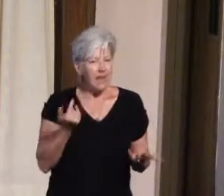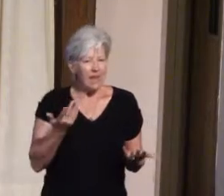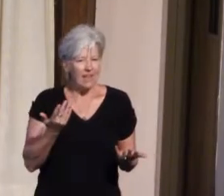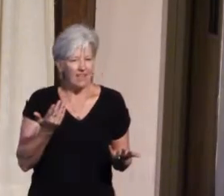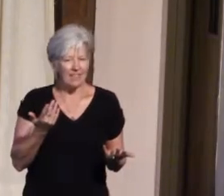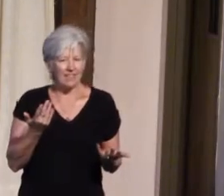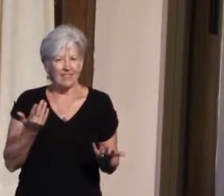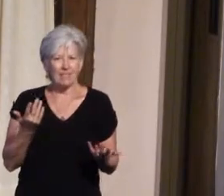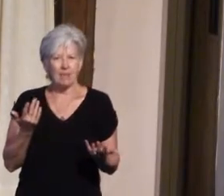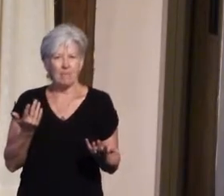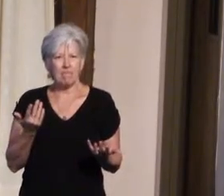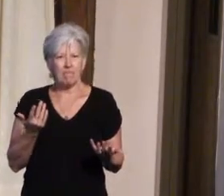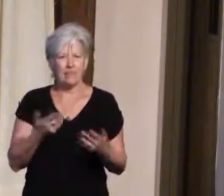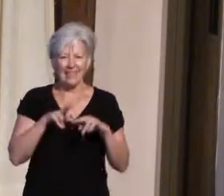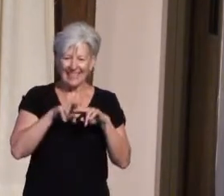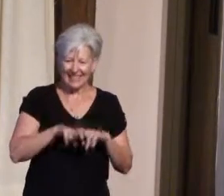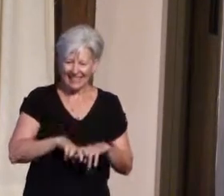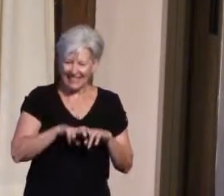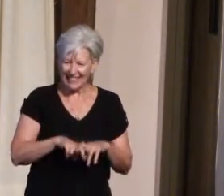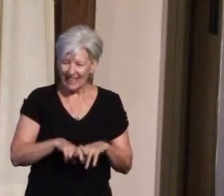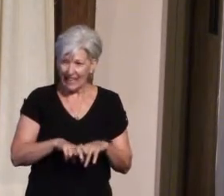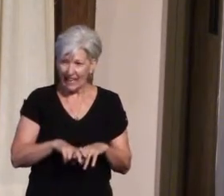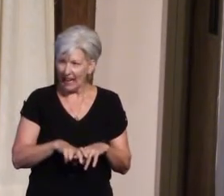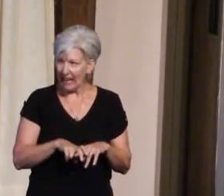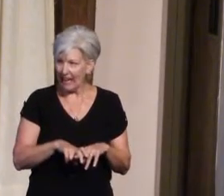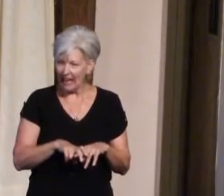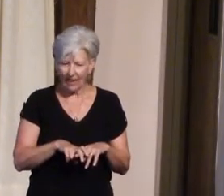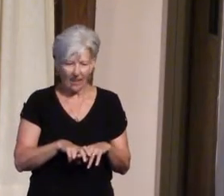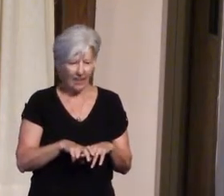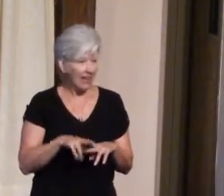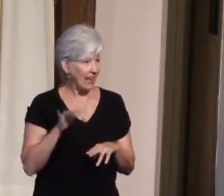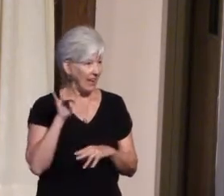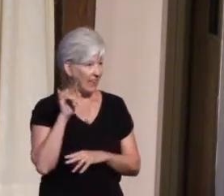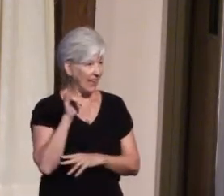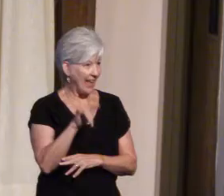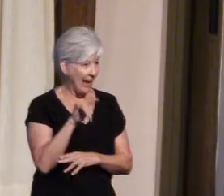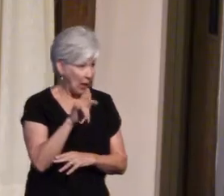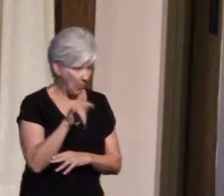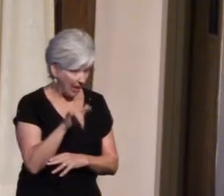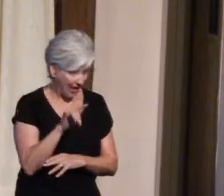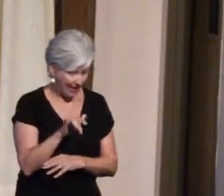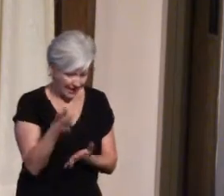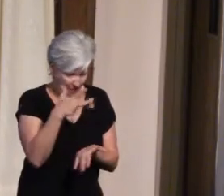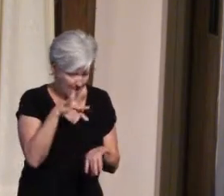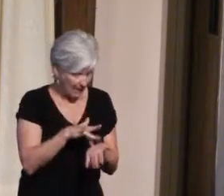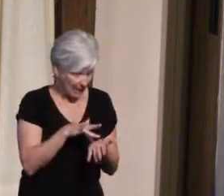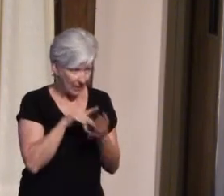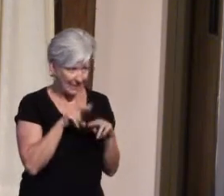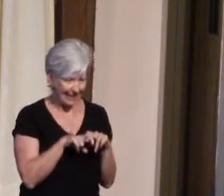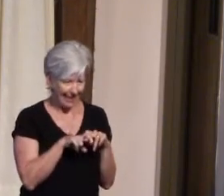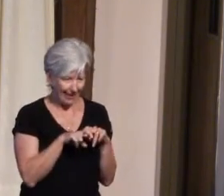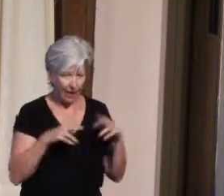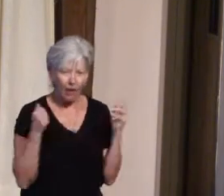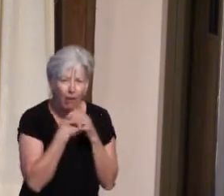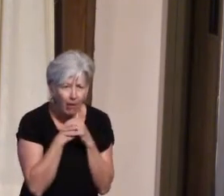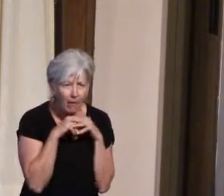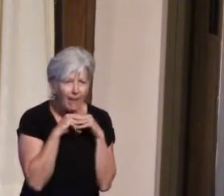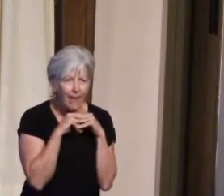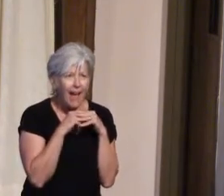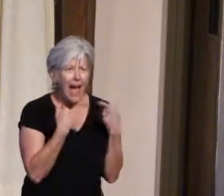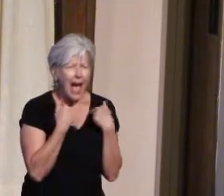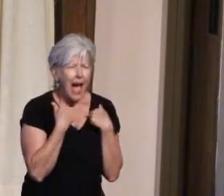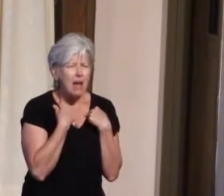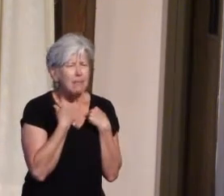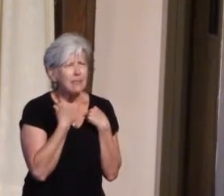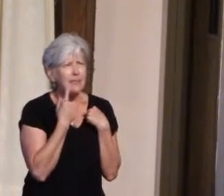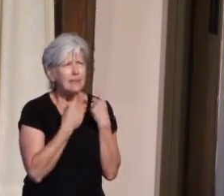who took up the armrests, I kept asking myself, listen, I planned this